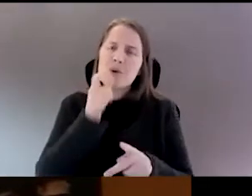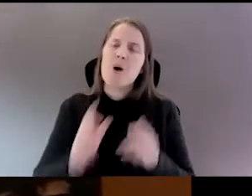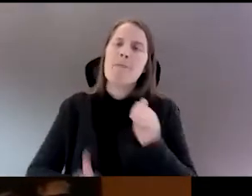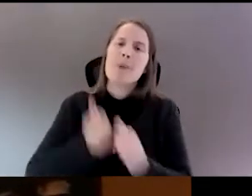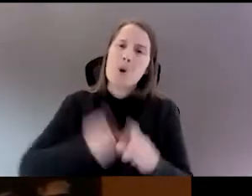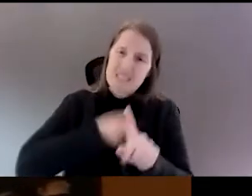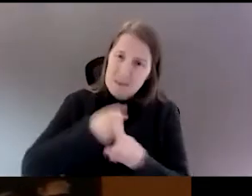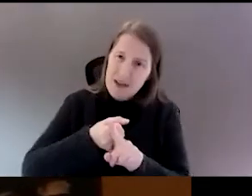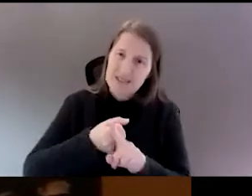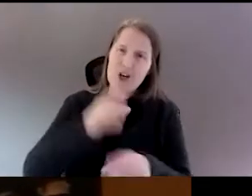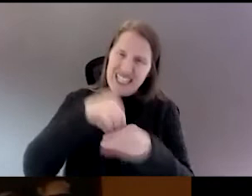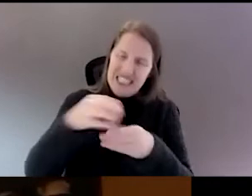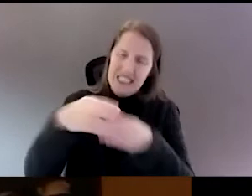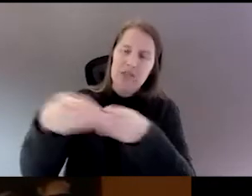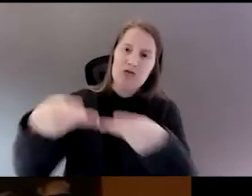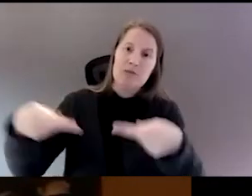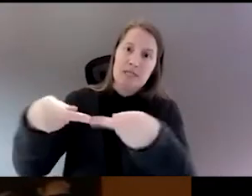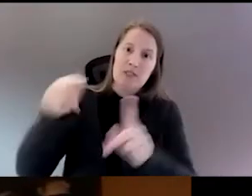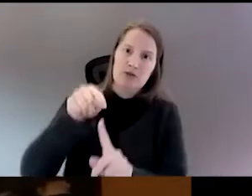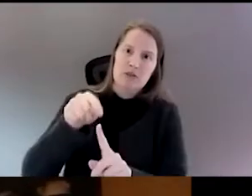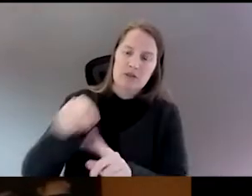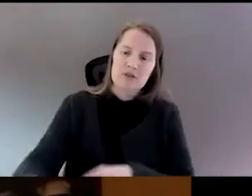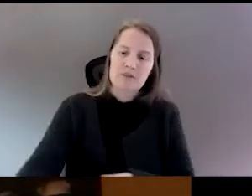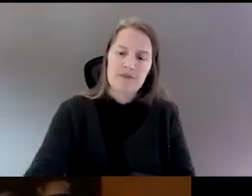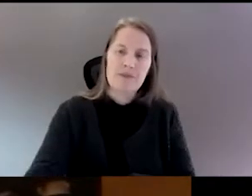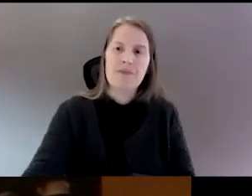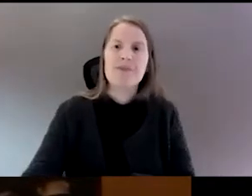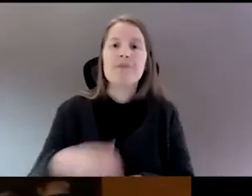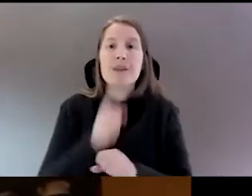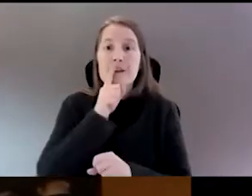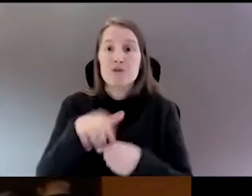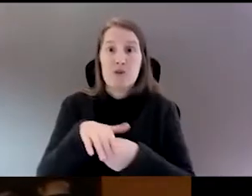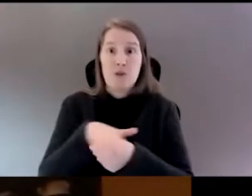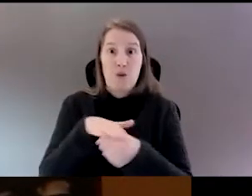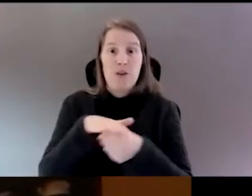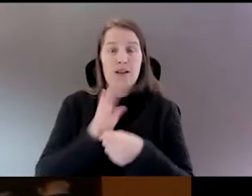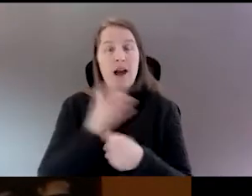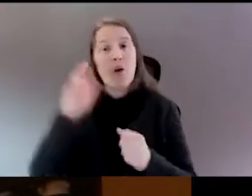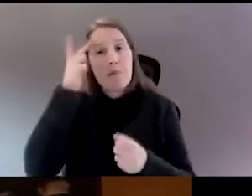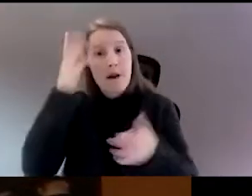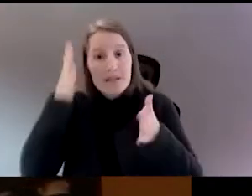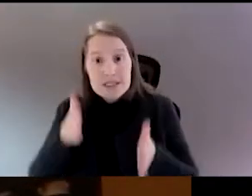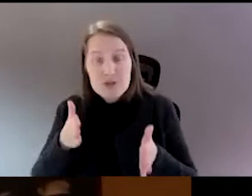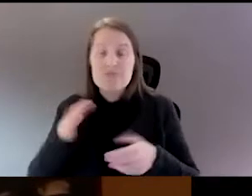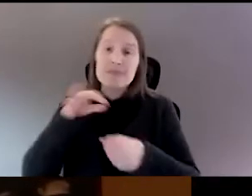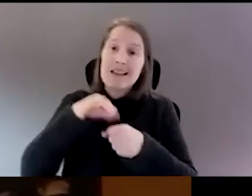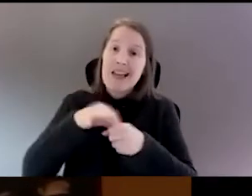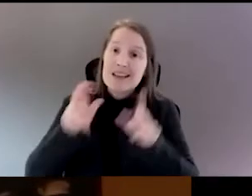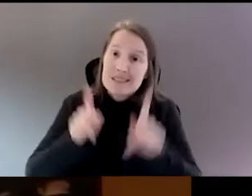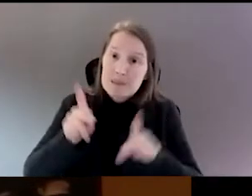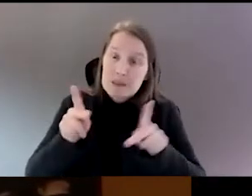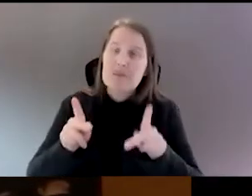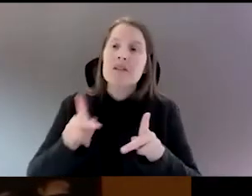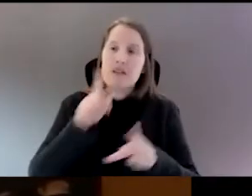positions, and making sure that locally that our politicians, elected officials are supporting these types